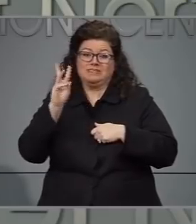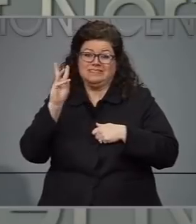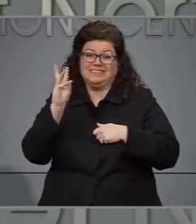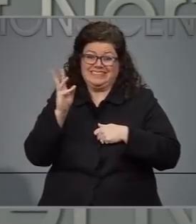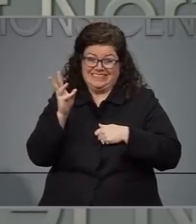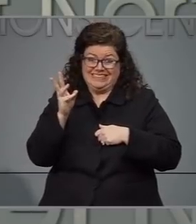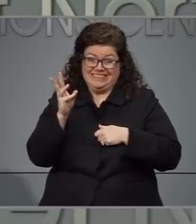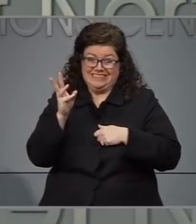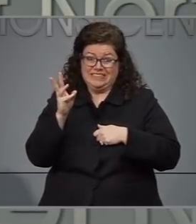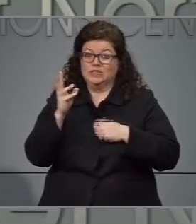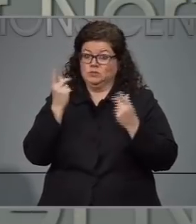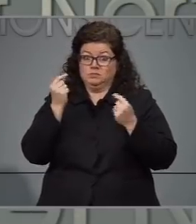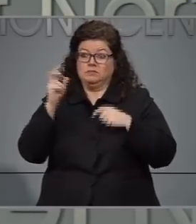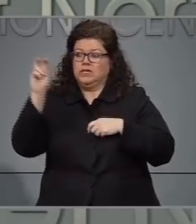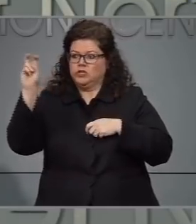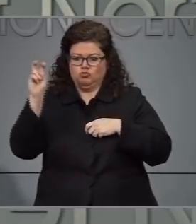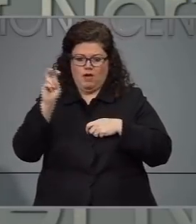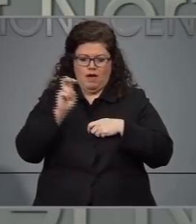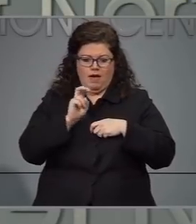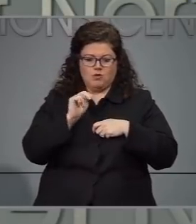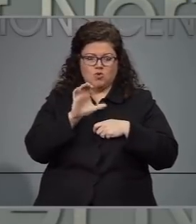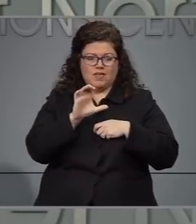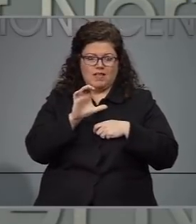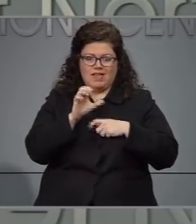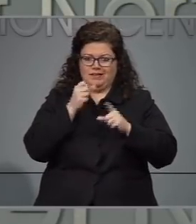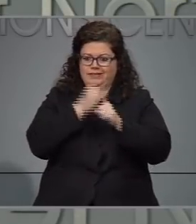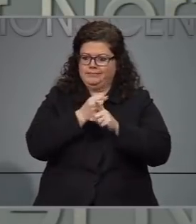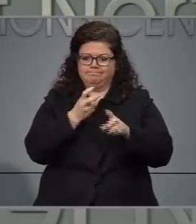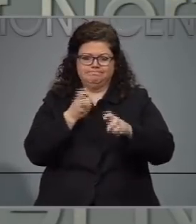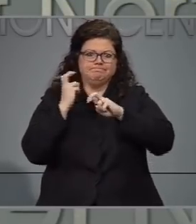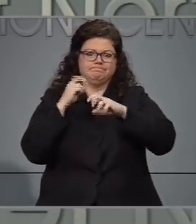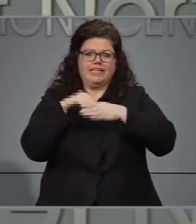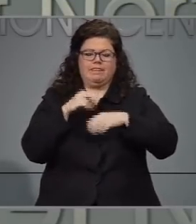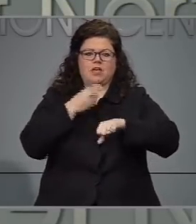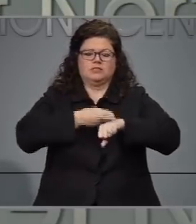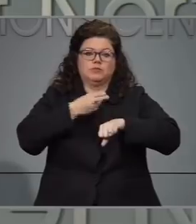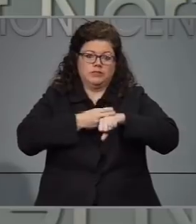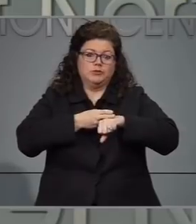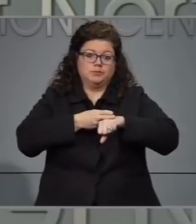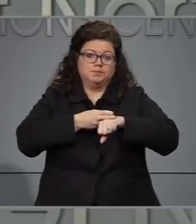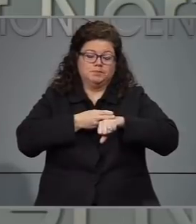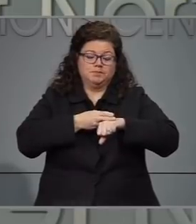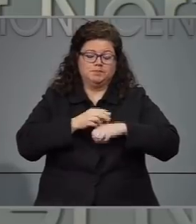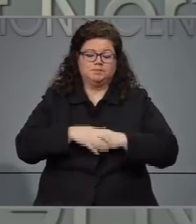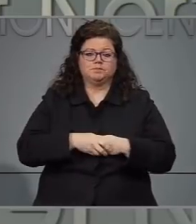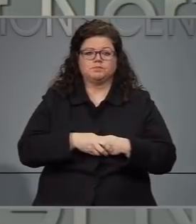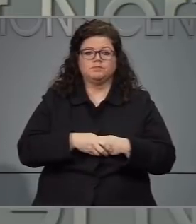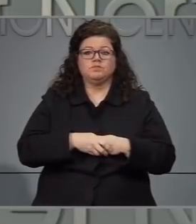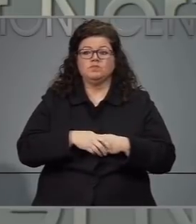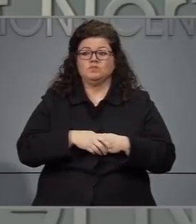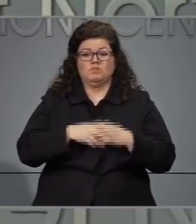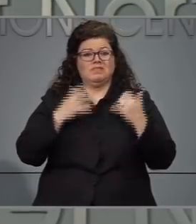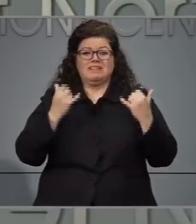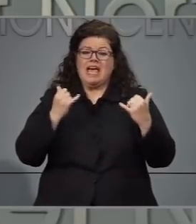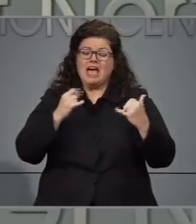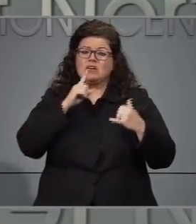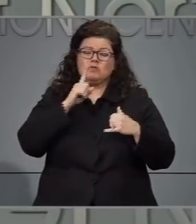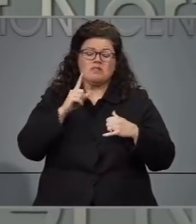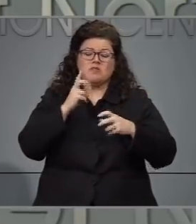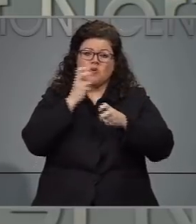traveling through our state when he was hospitalized. This is a difficult time for